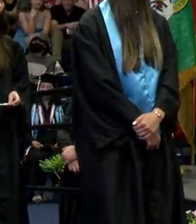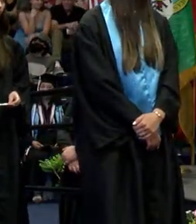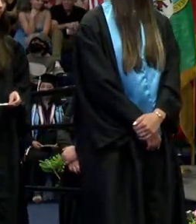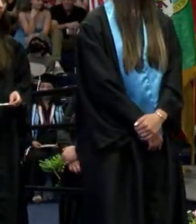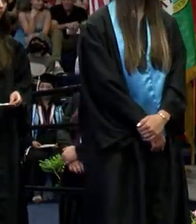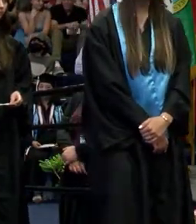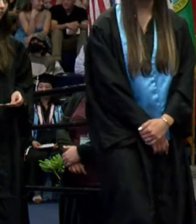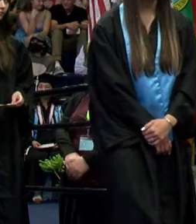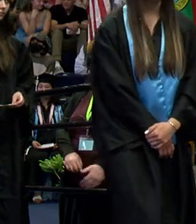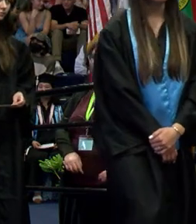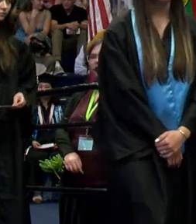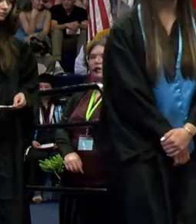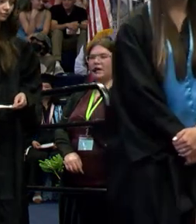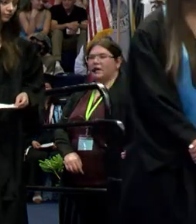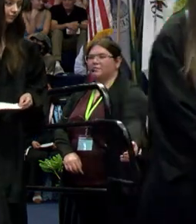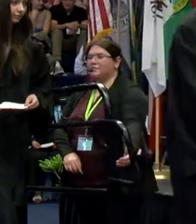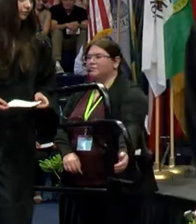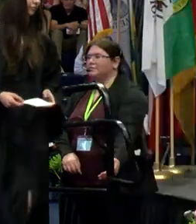Alexis Abraham.